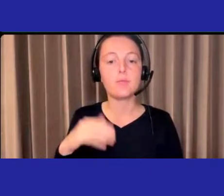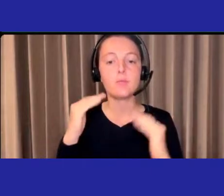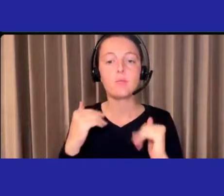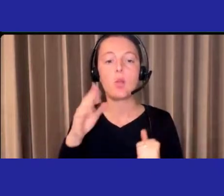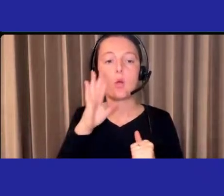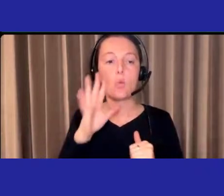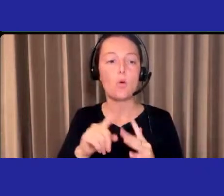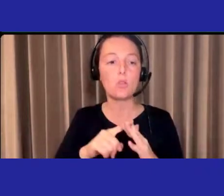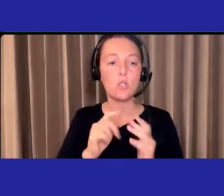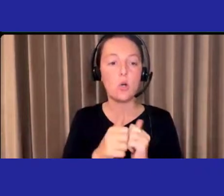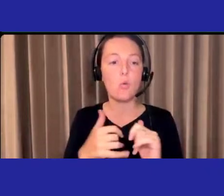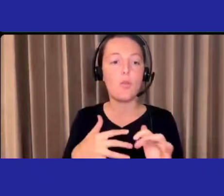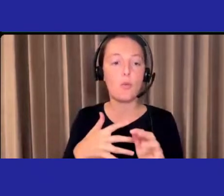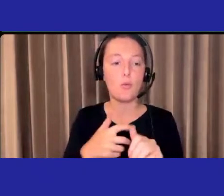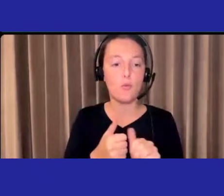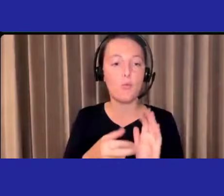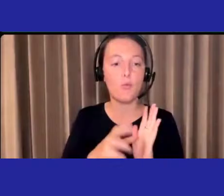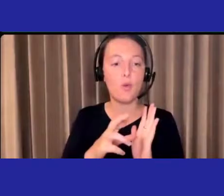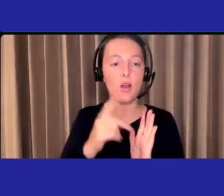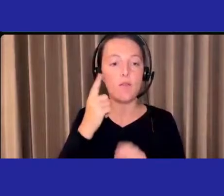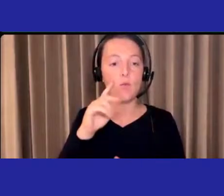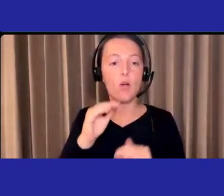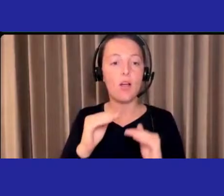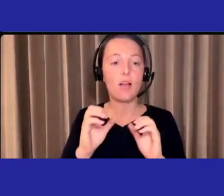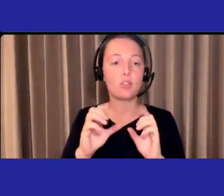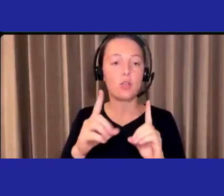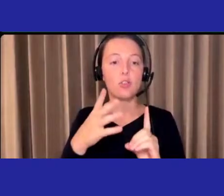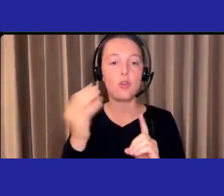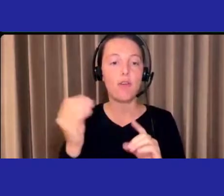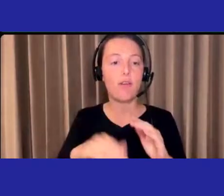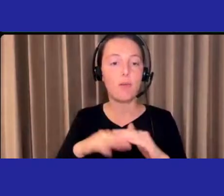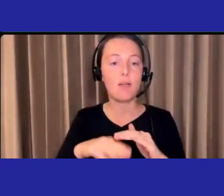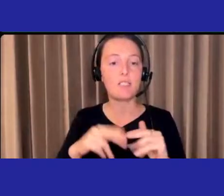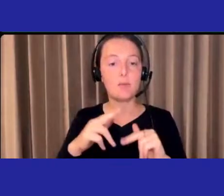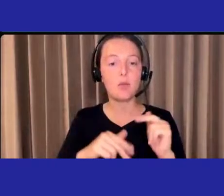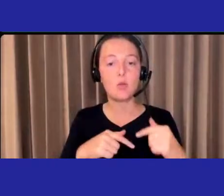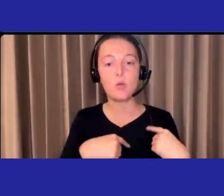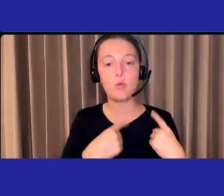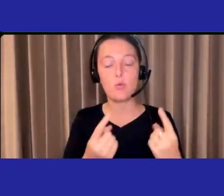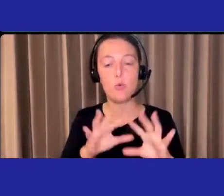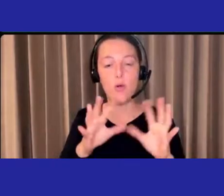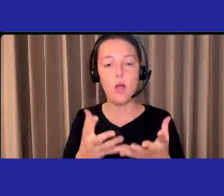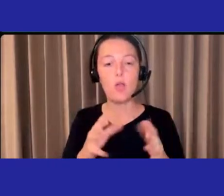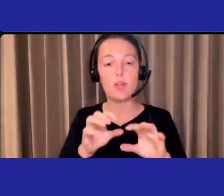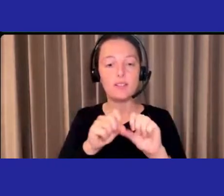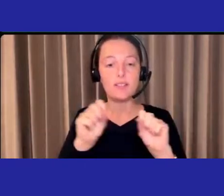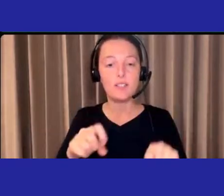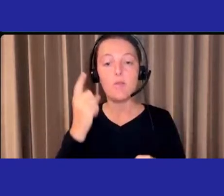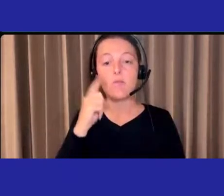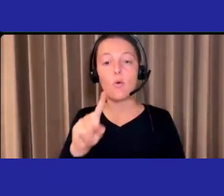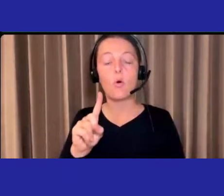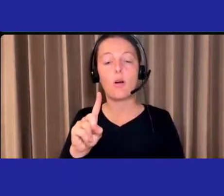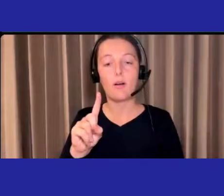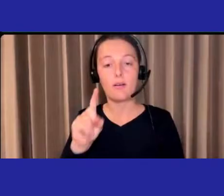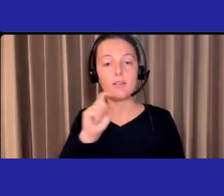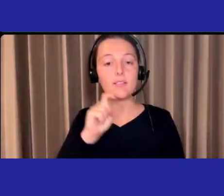throughout the system. For our sexual harassment prevention training program, we have had a total of